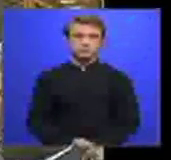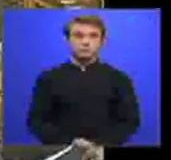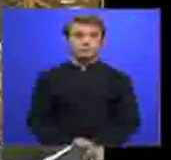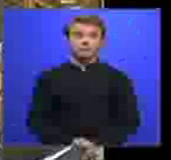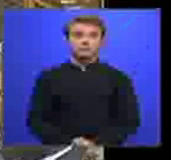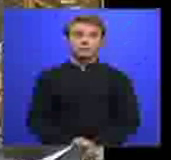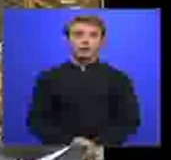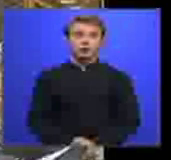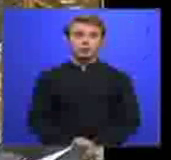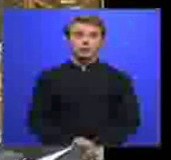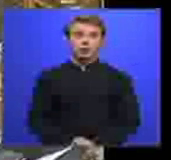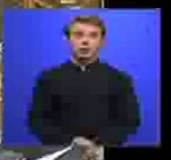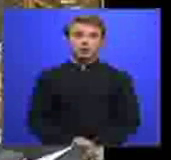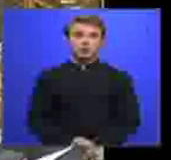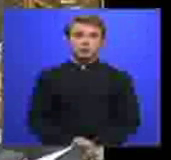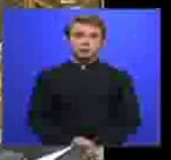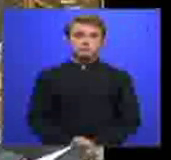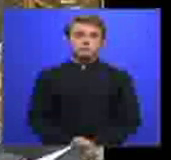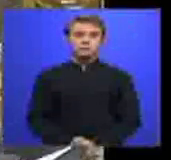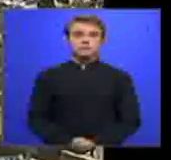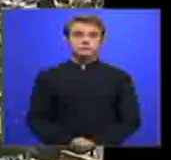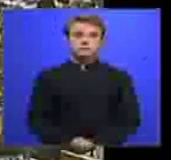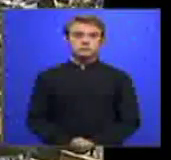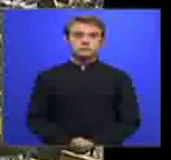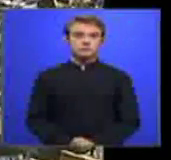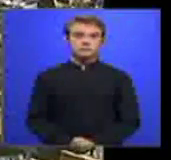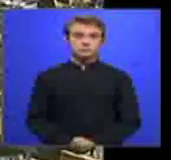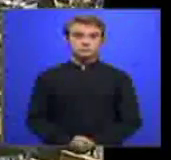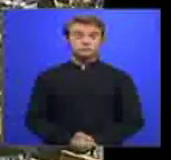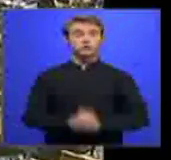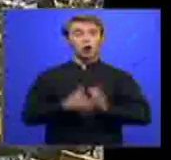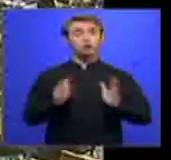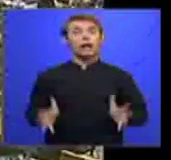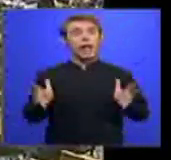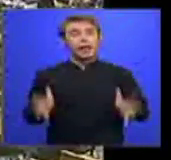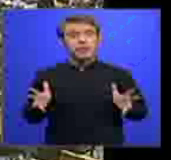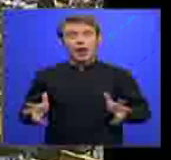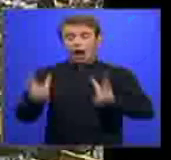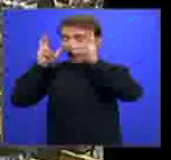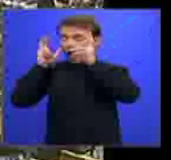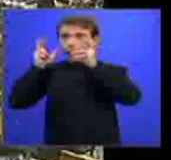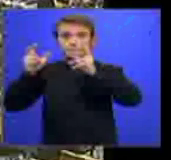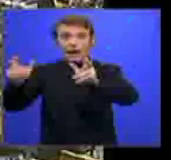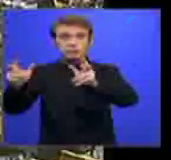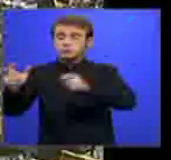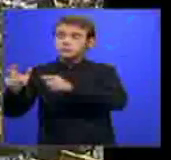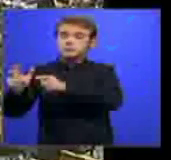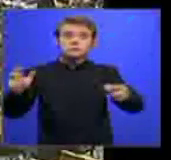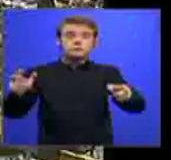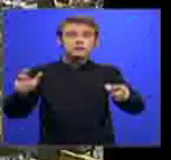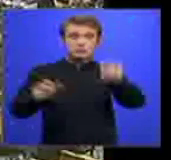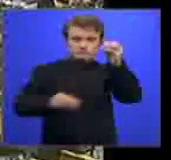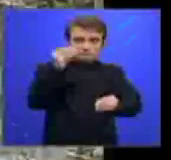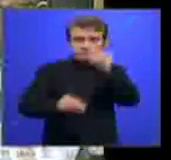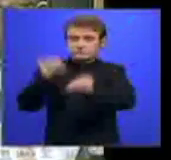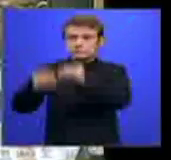We have seen the revitalization of train and bus production in South Africa,